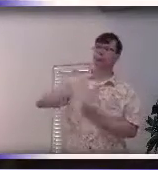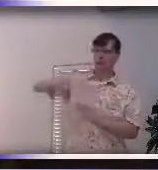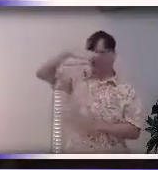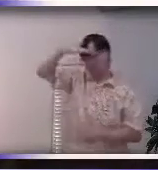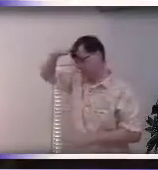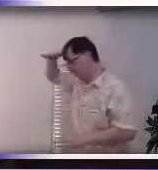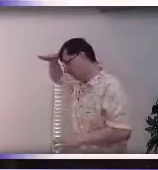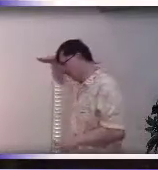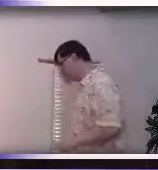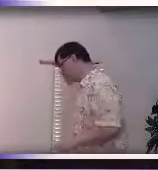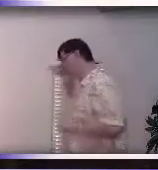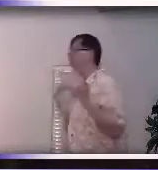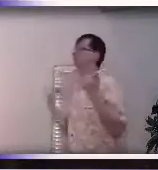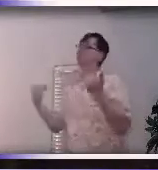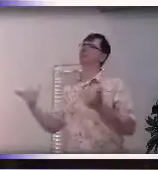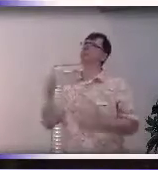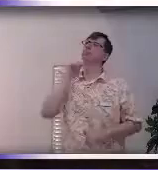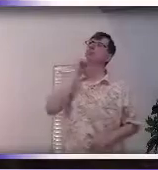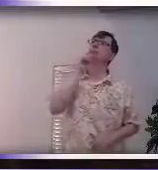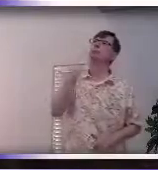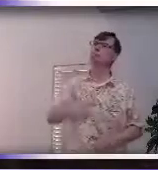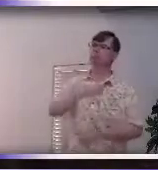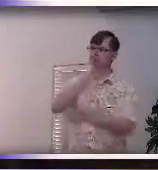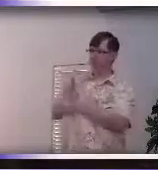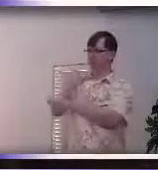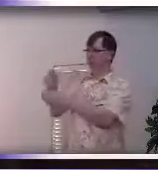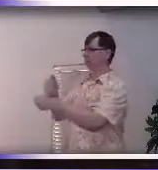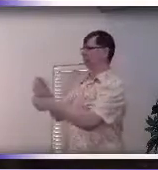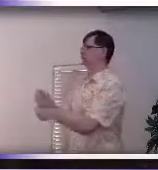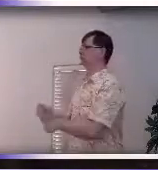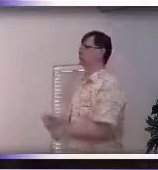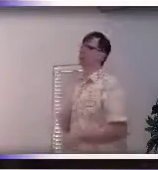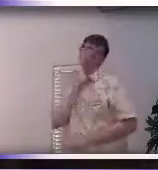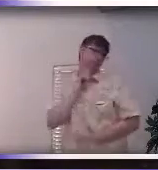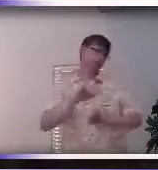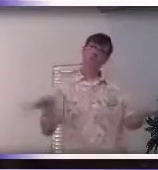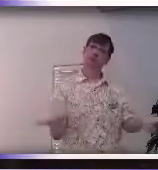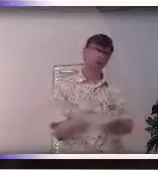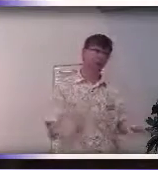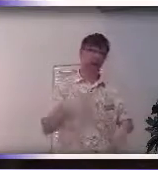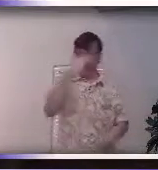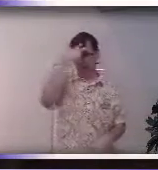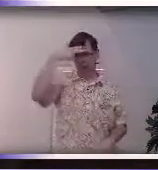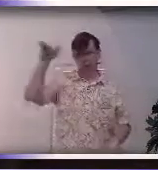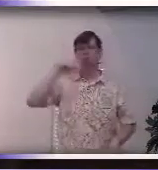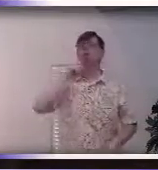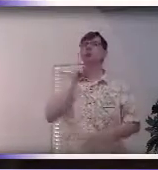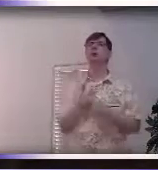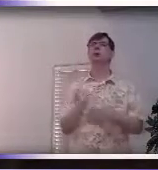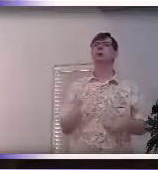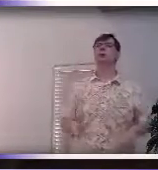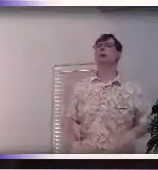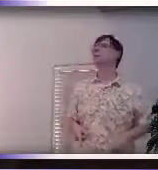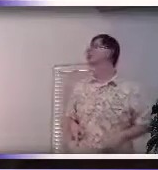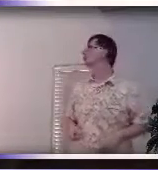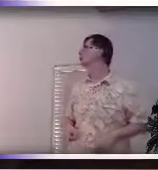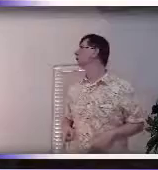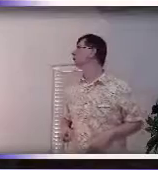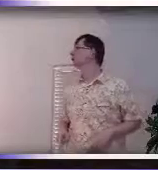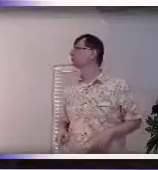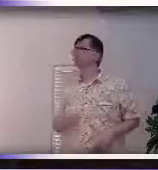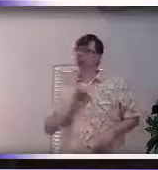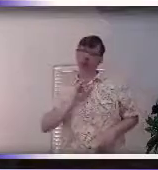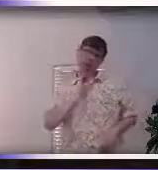look for what good has been created. It doesn't have to look like oh, I'm choking on